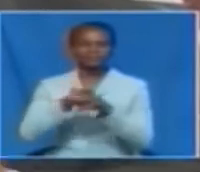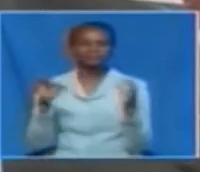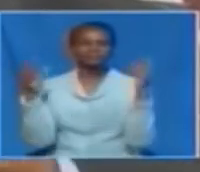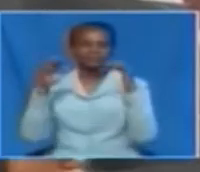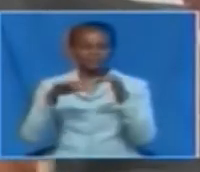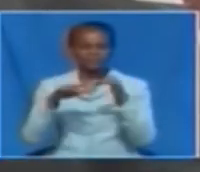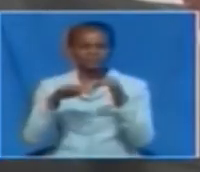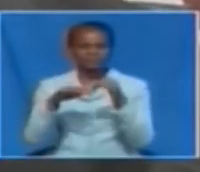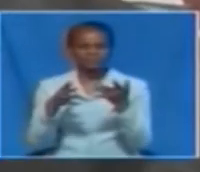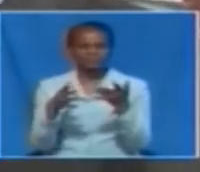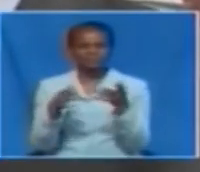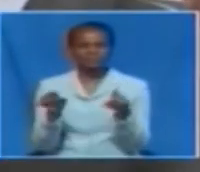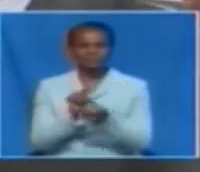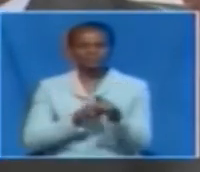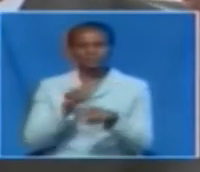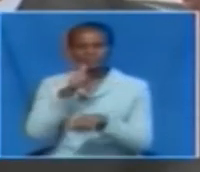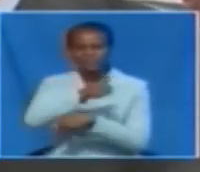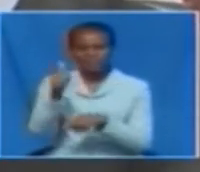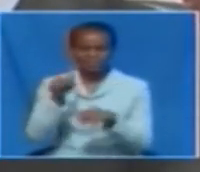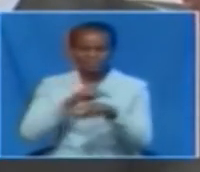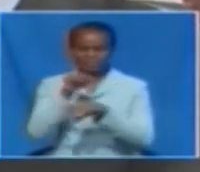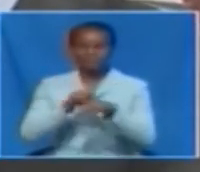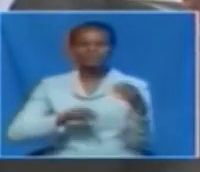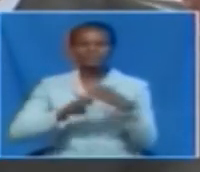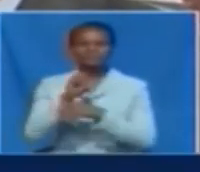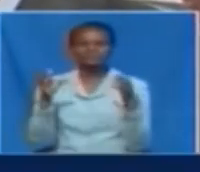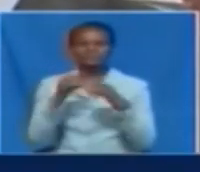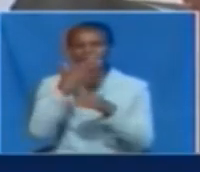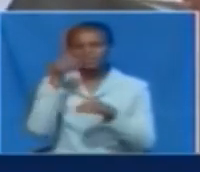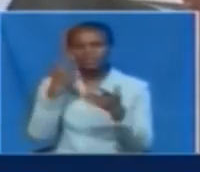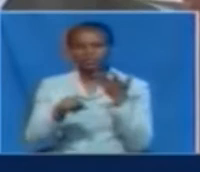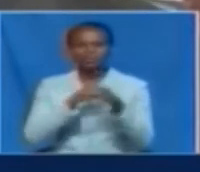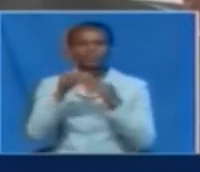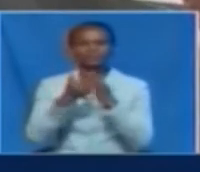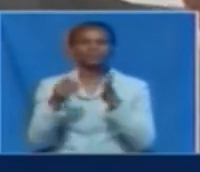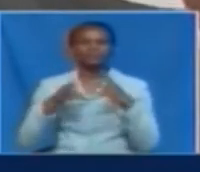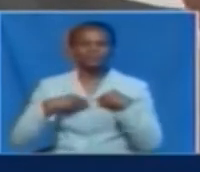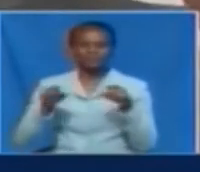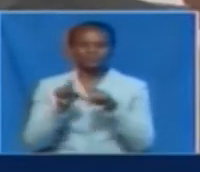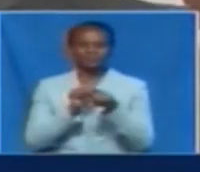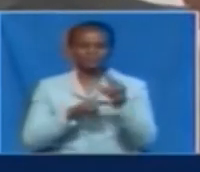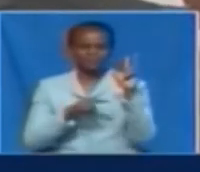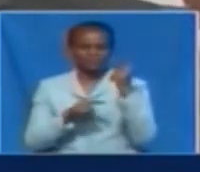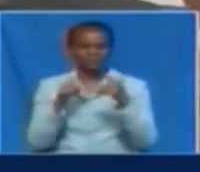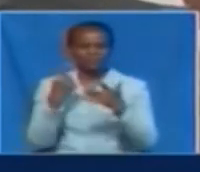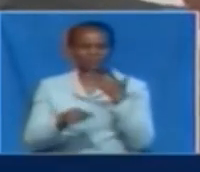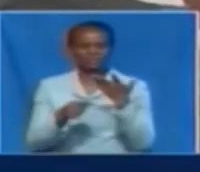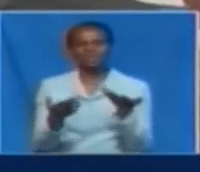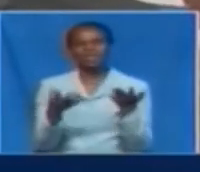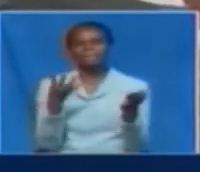non-factor. And it's up to the National Executive Committee to consider all those things. The third thing they considered was the